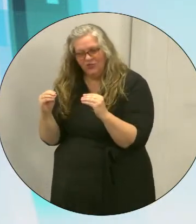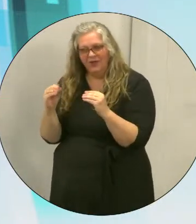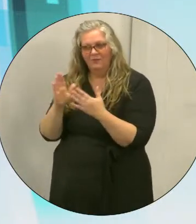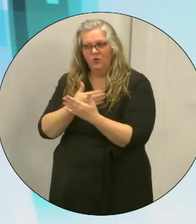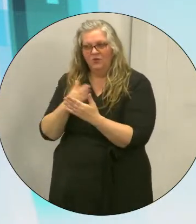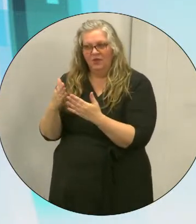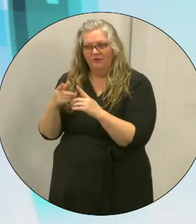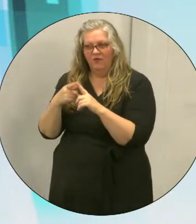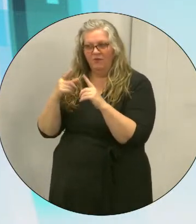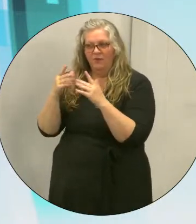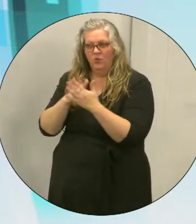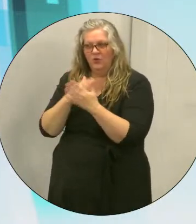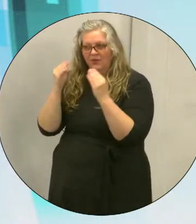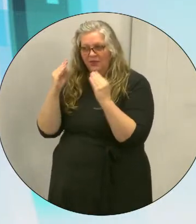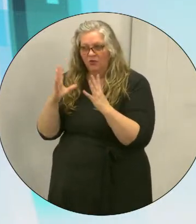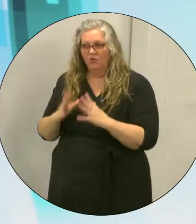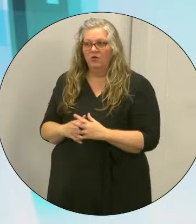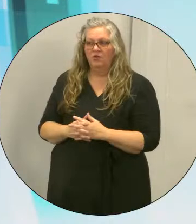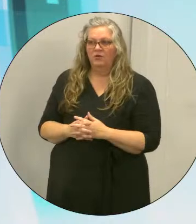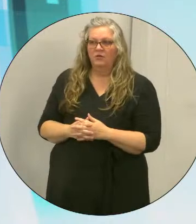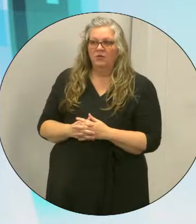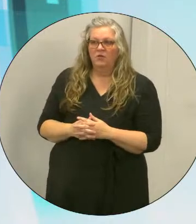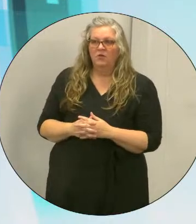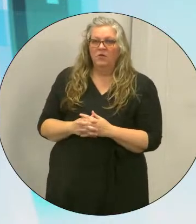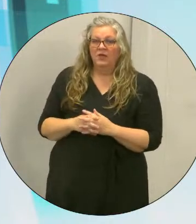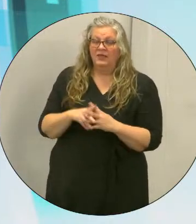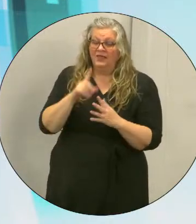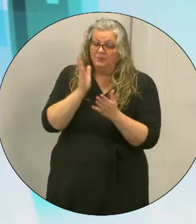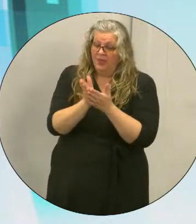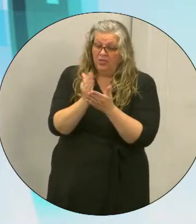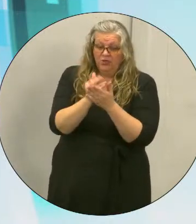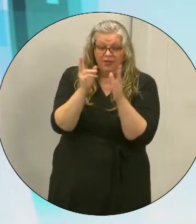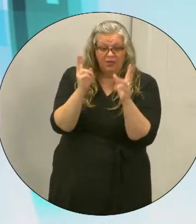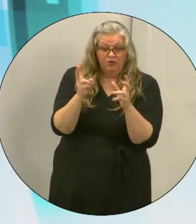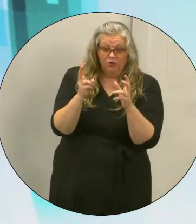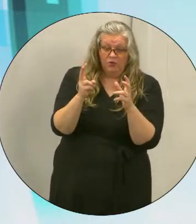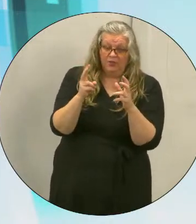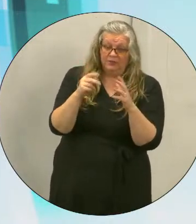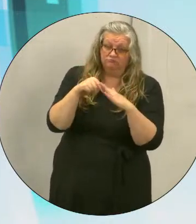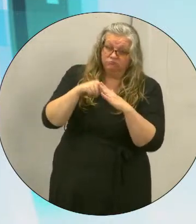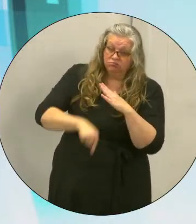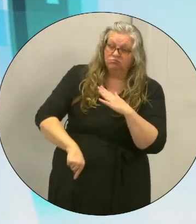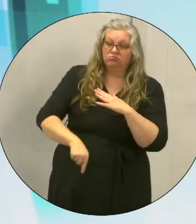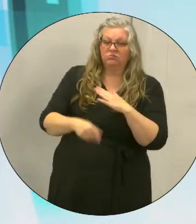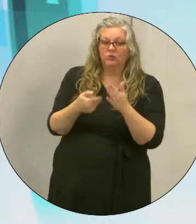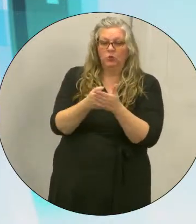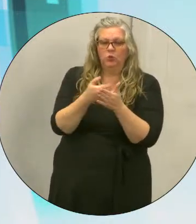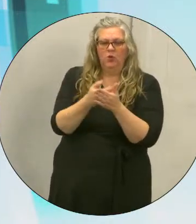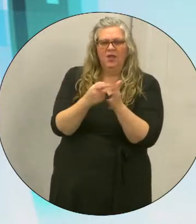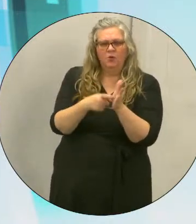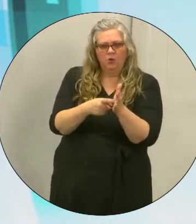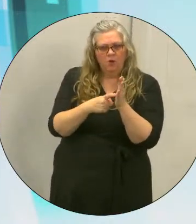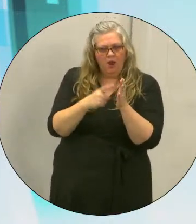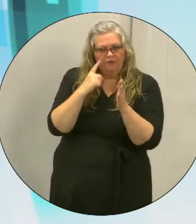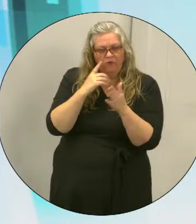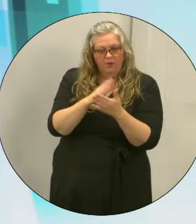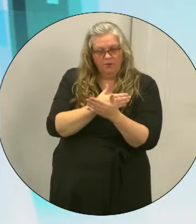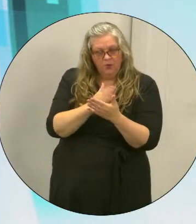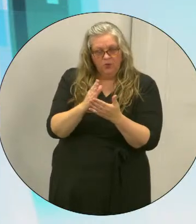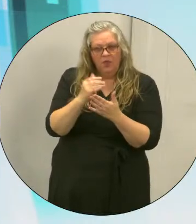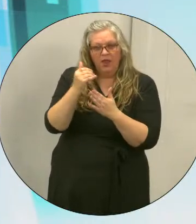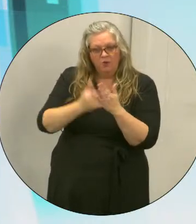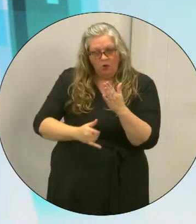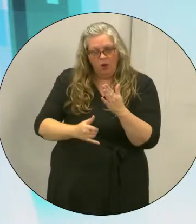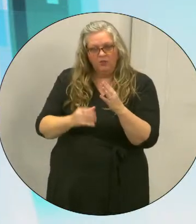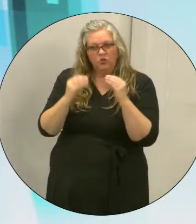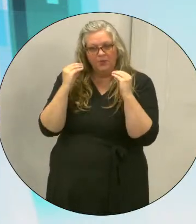educator? Lastly, although this intense budget issue is new, unfortunately it's a fact that although it's required for music and art standards to be taught